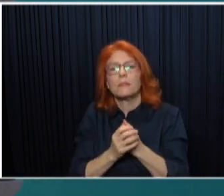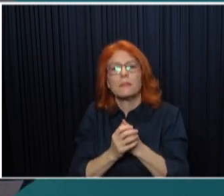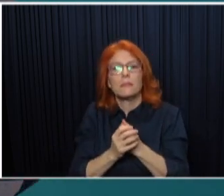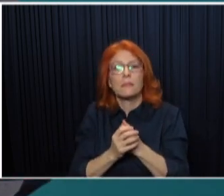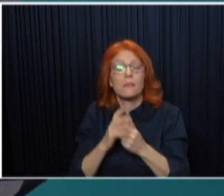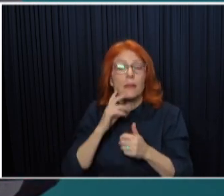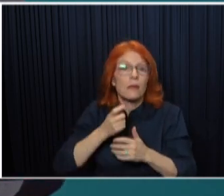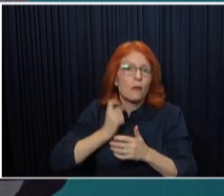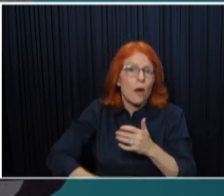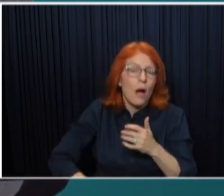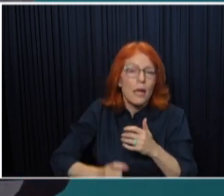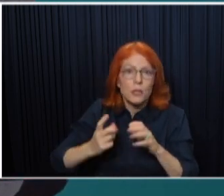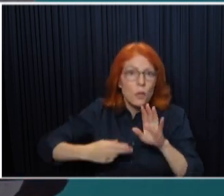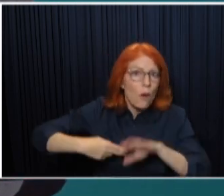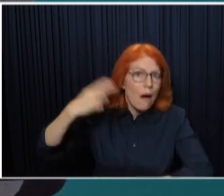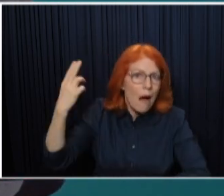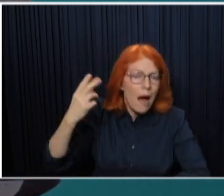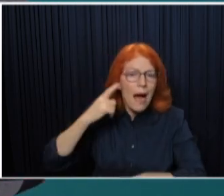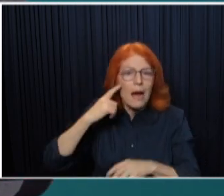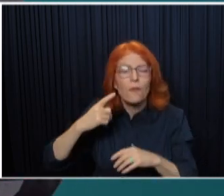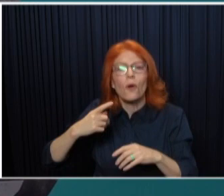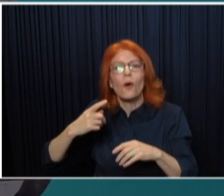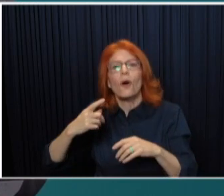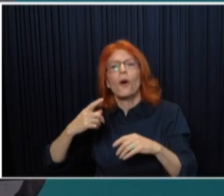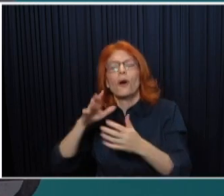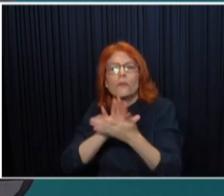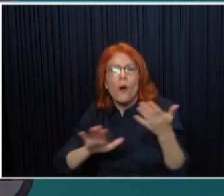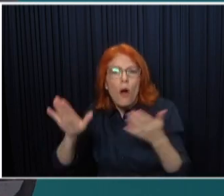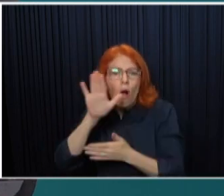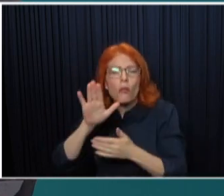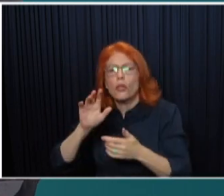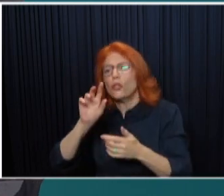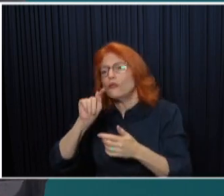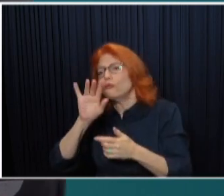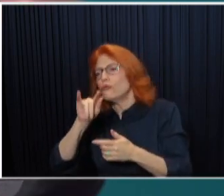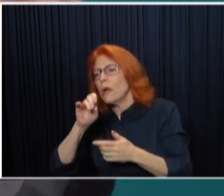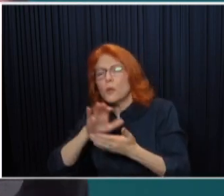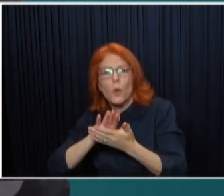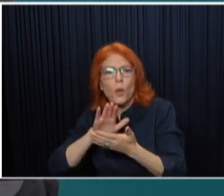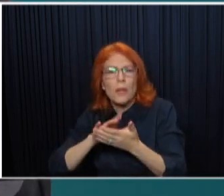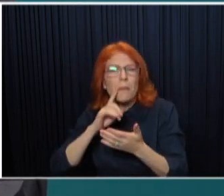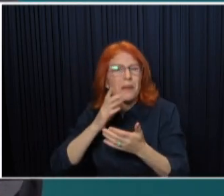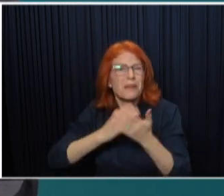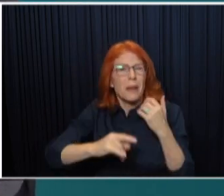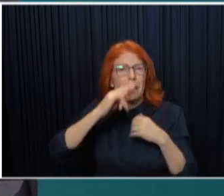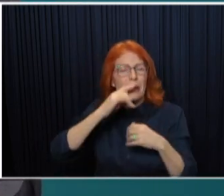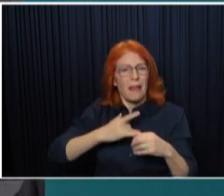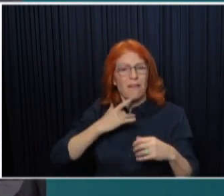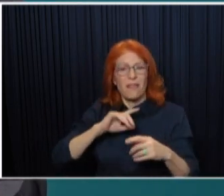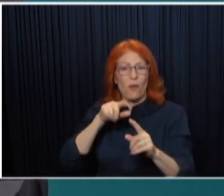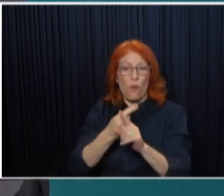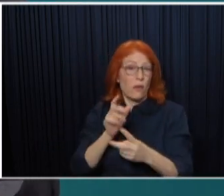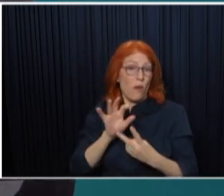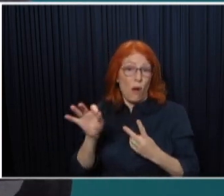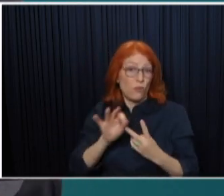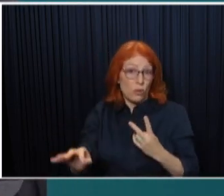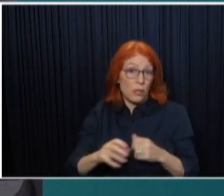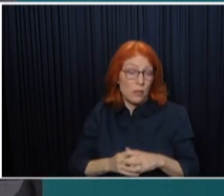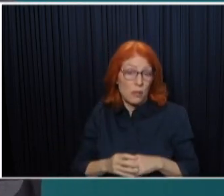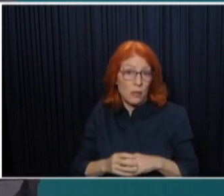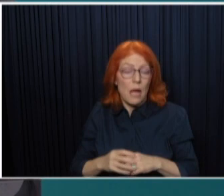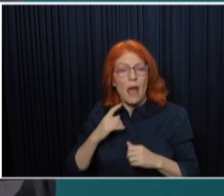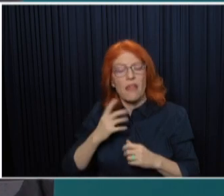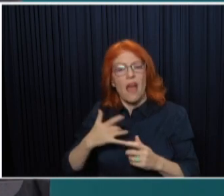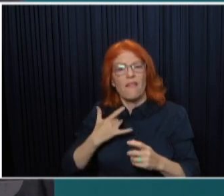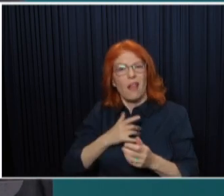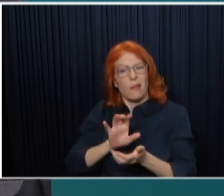the cost is so high for higher education. There's a lot of kids that they kind of feel like that's their only option, and they're pushed